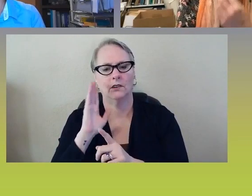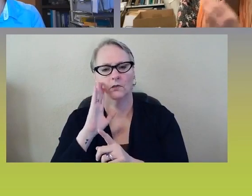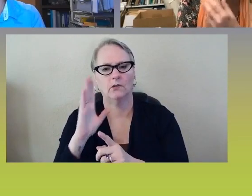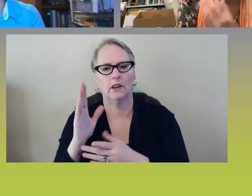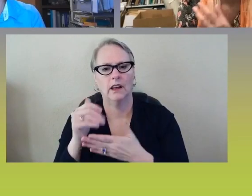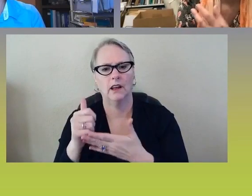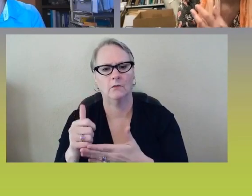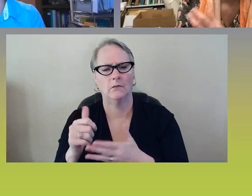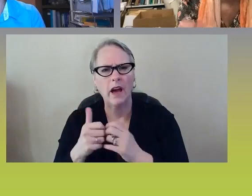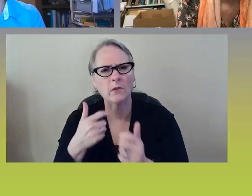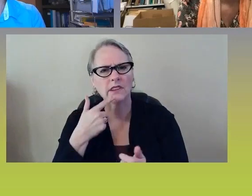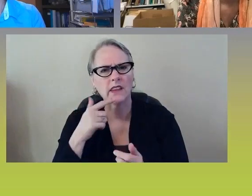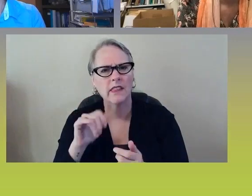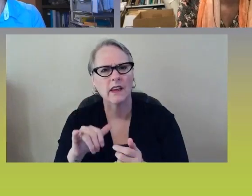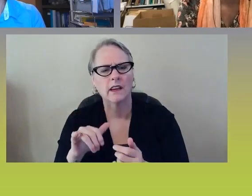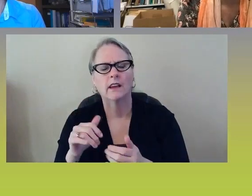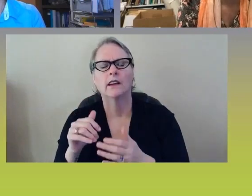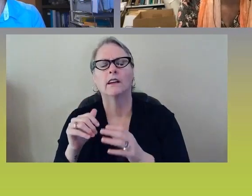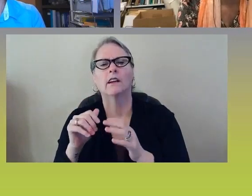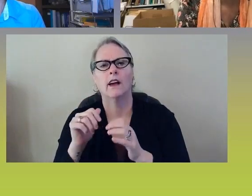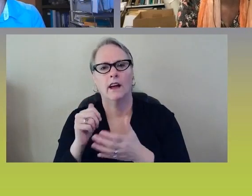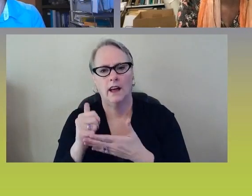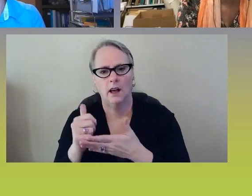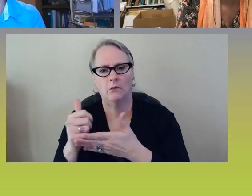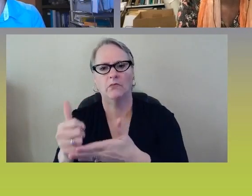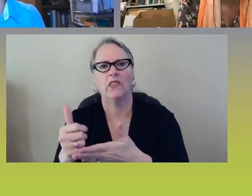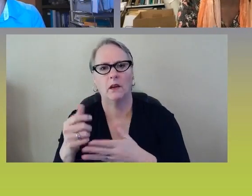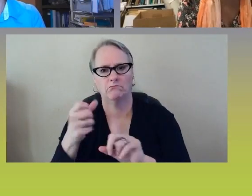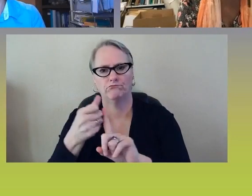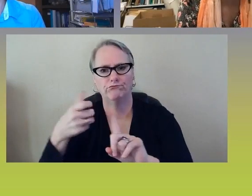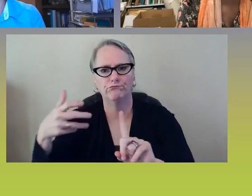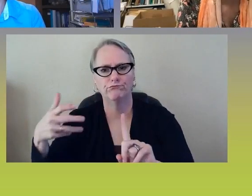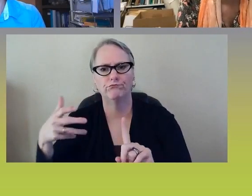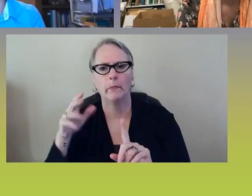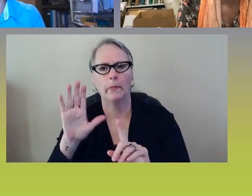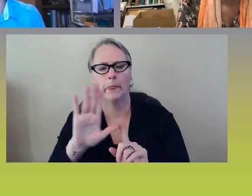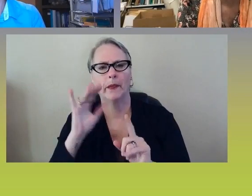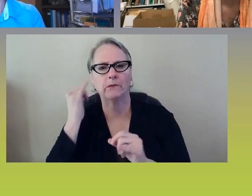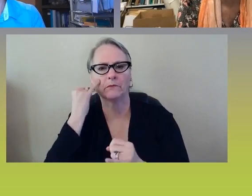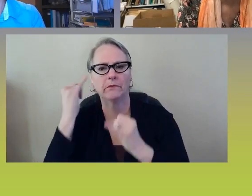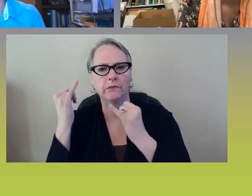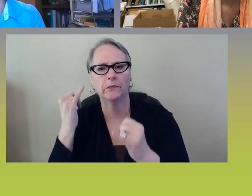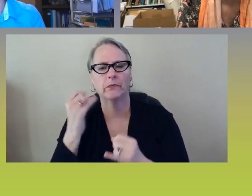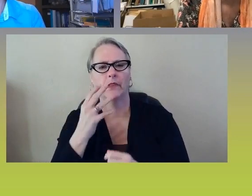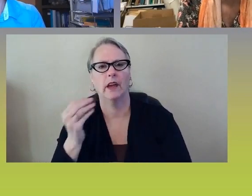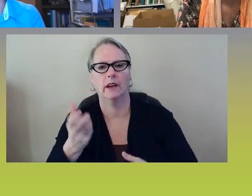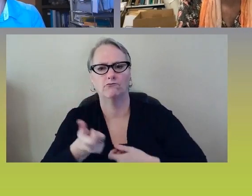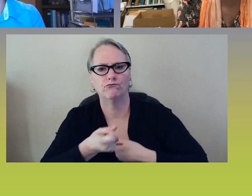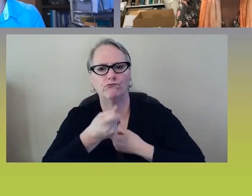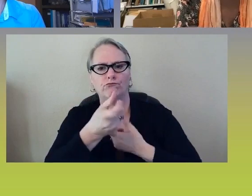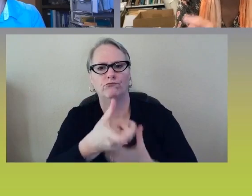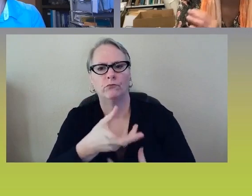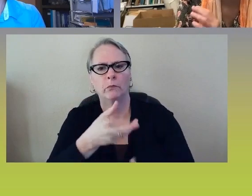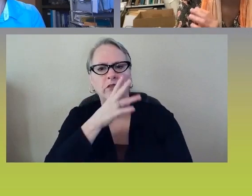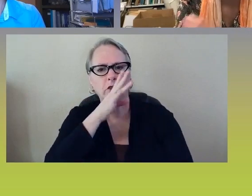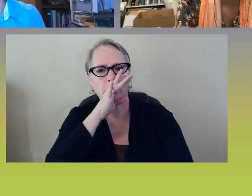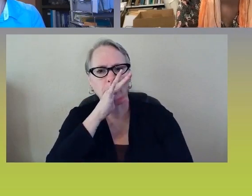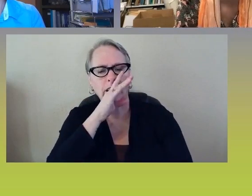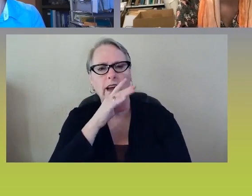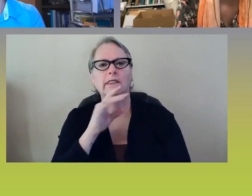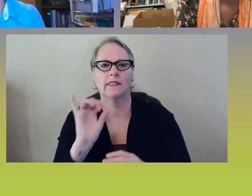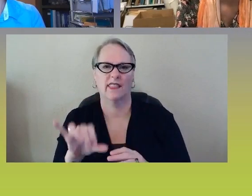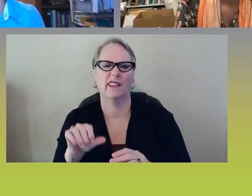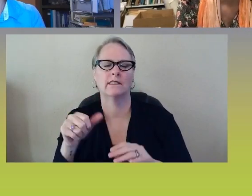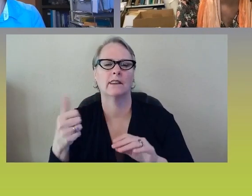say, elaborate on these notions and verbalize the notions, which is at another